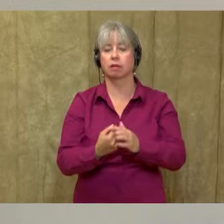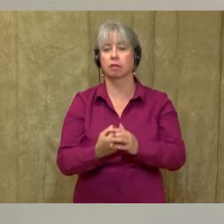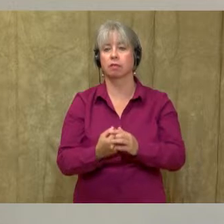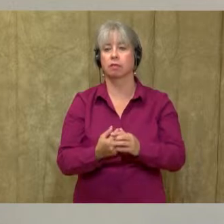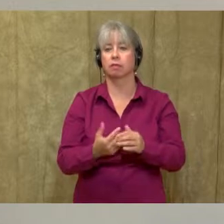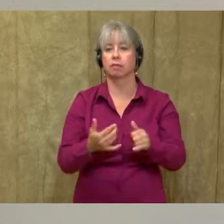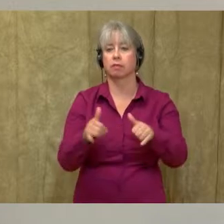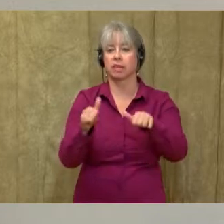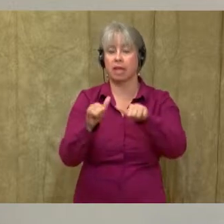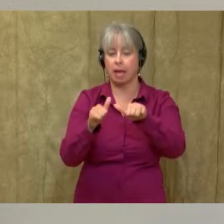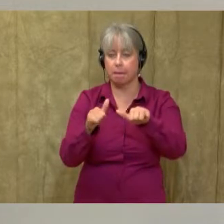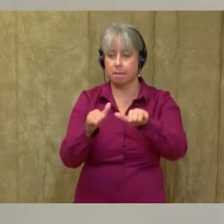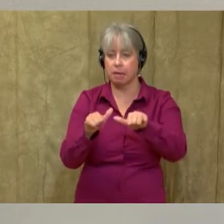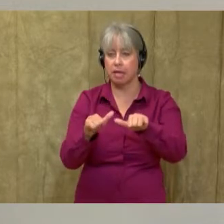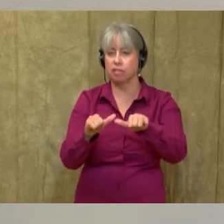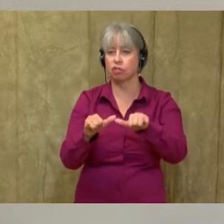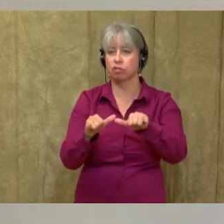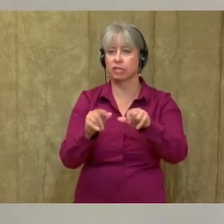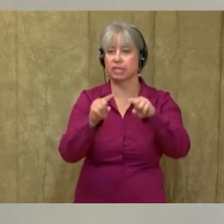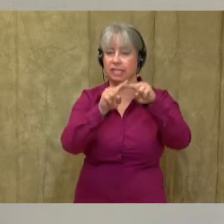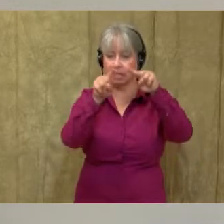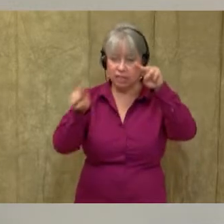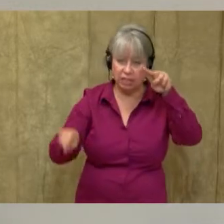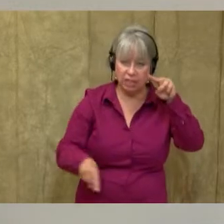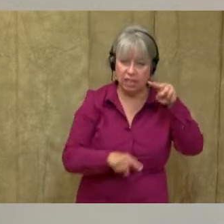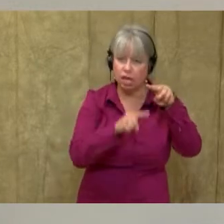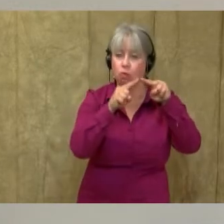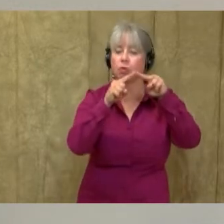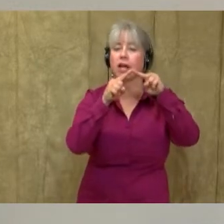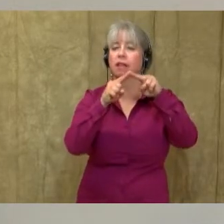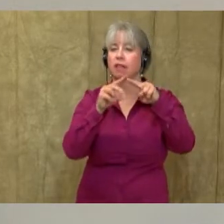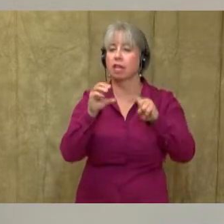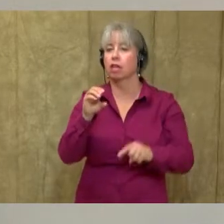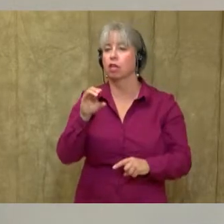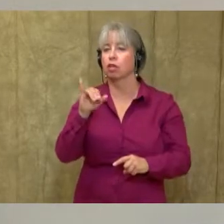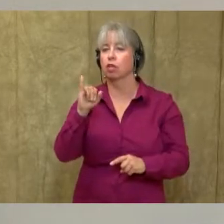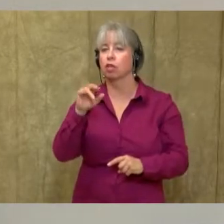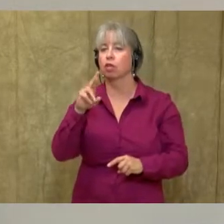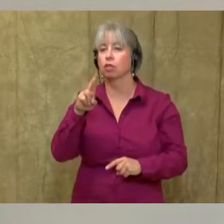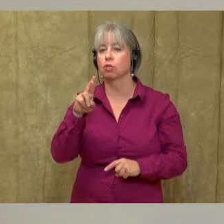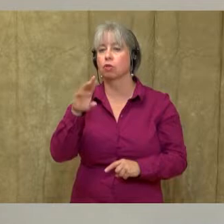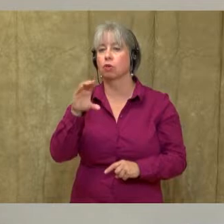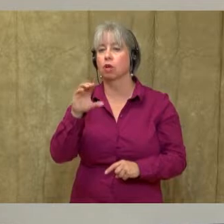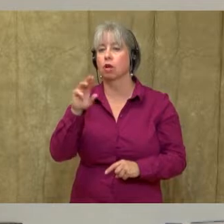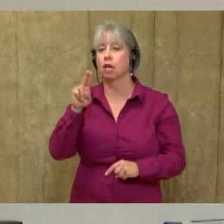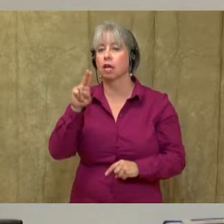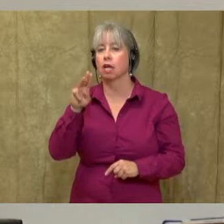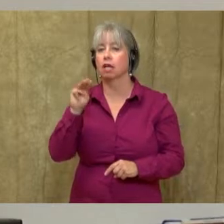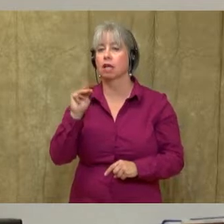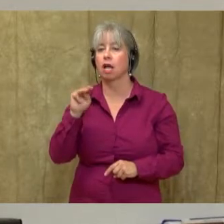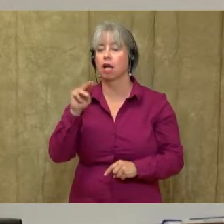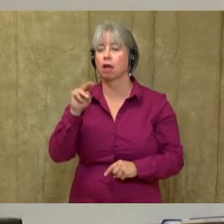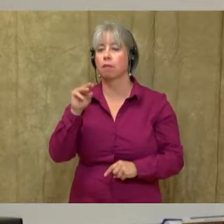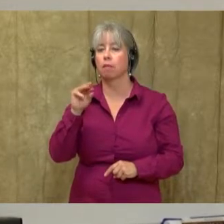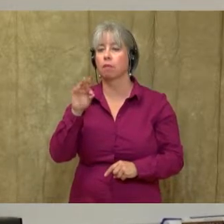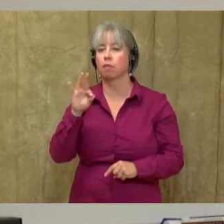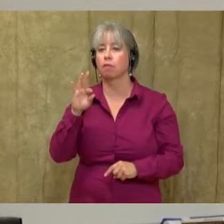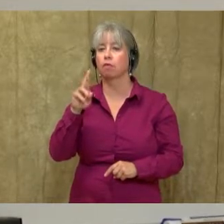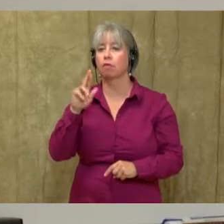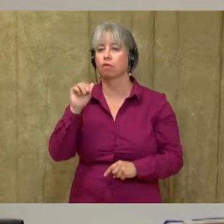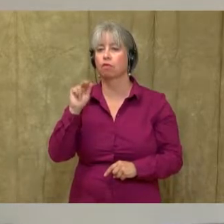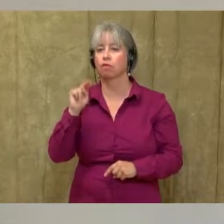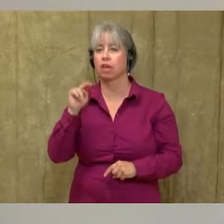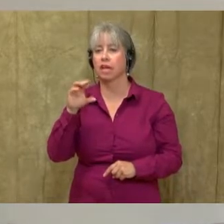the circumference. Circumference is all the way around. Okay, it's